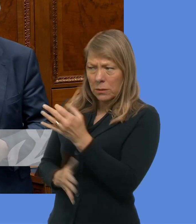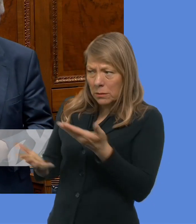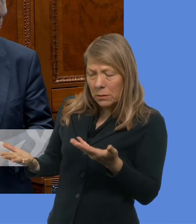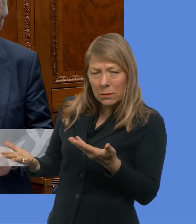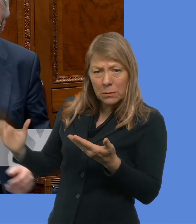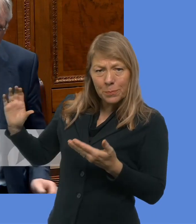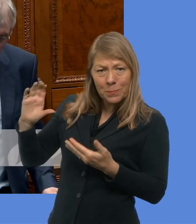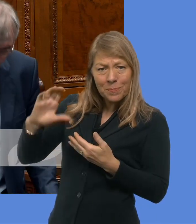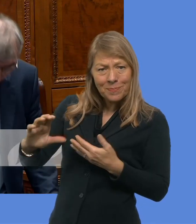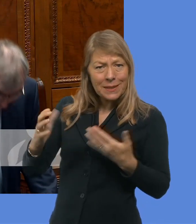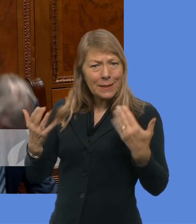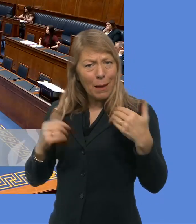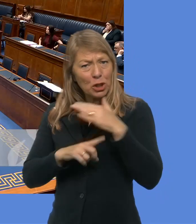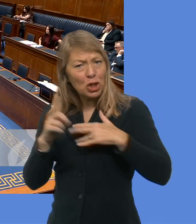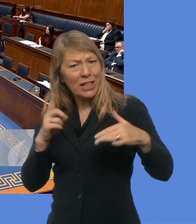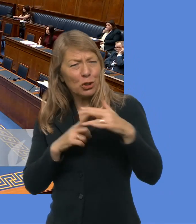the period of the budget.